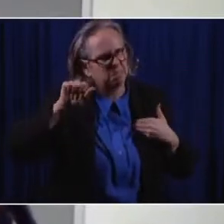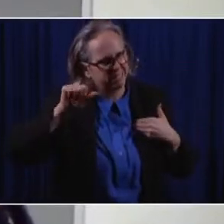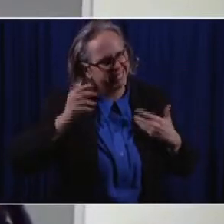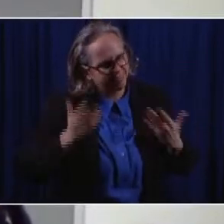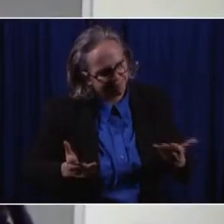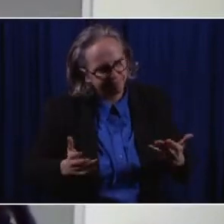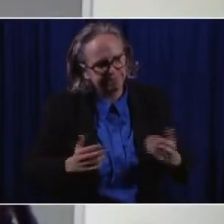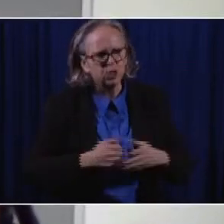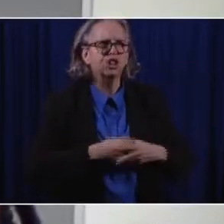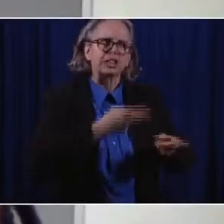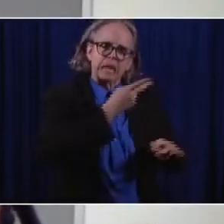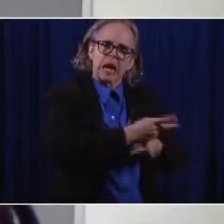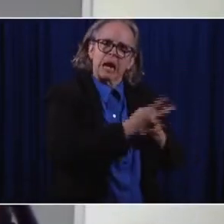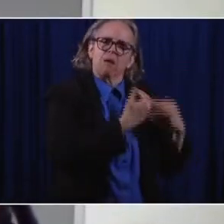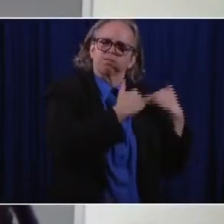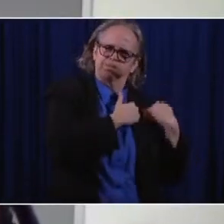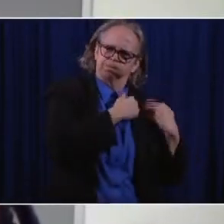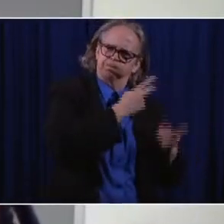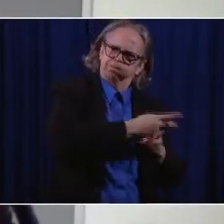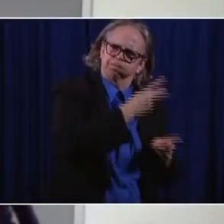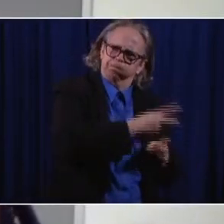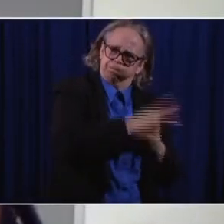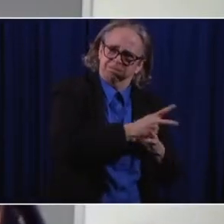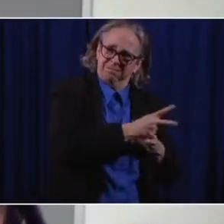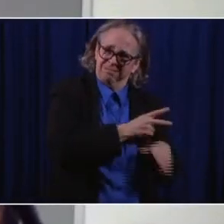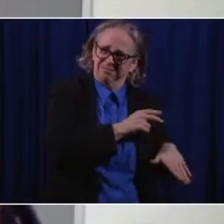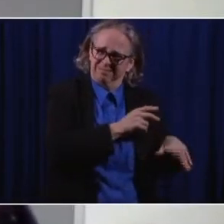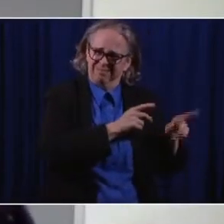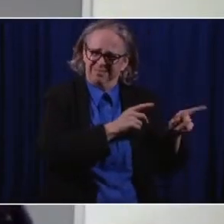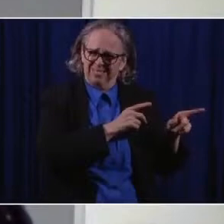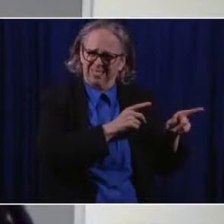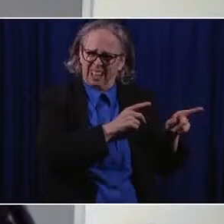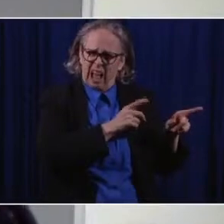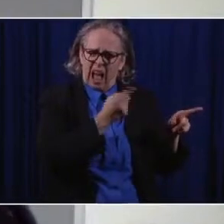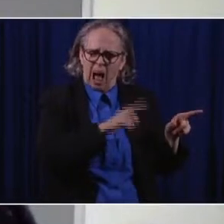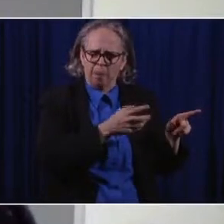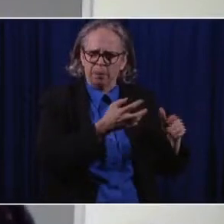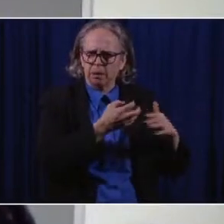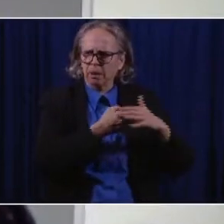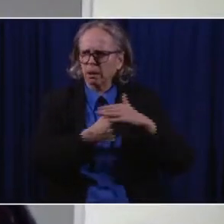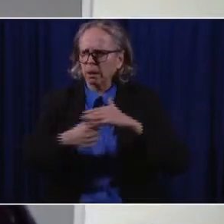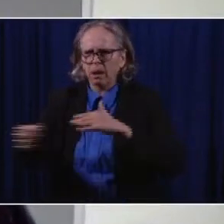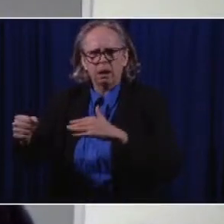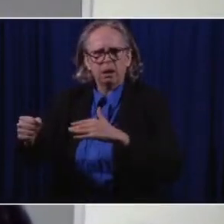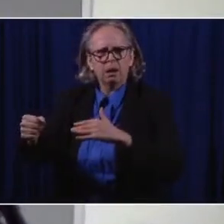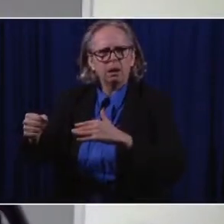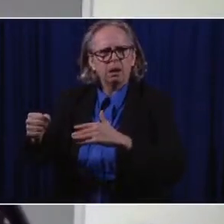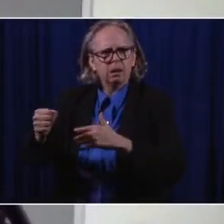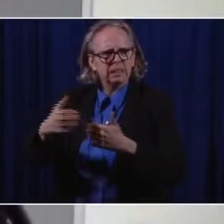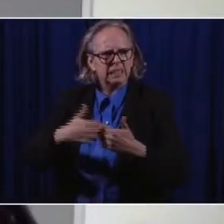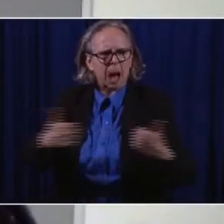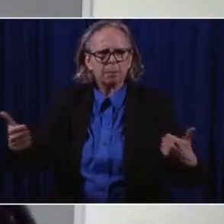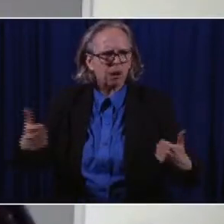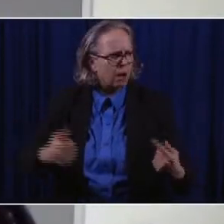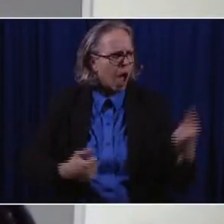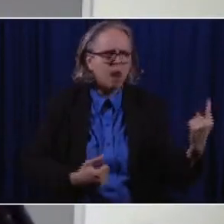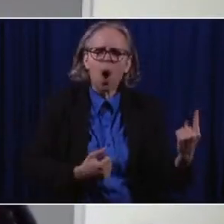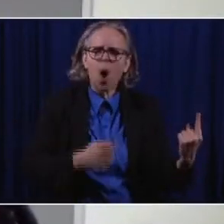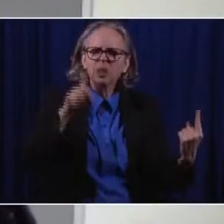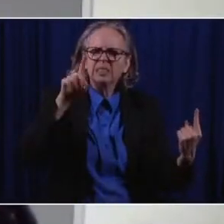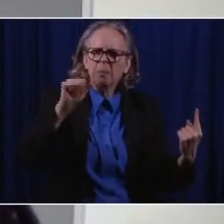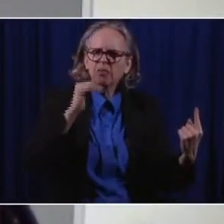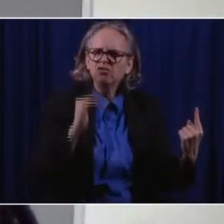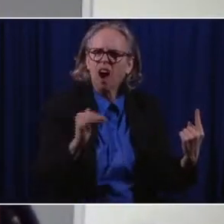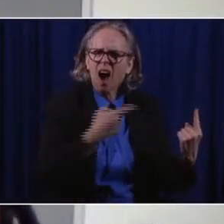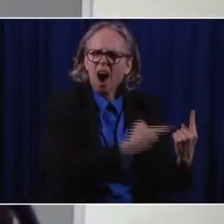phone about him. He's never been alone without her in his life. And I was in there in the room when he passed. I tried to be